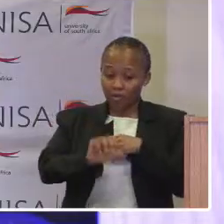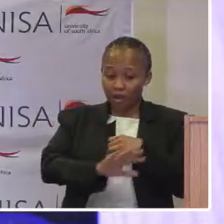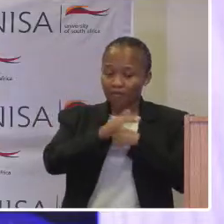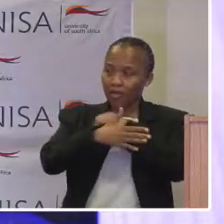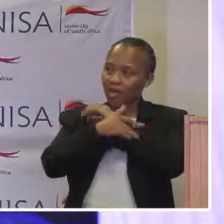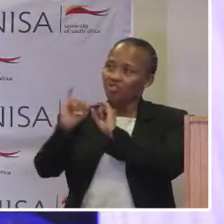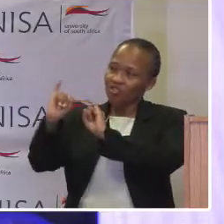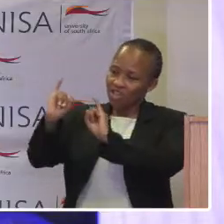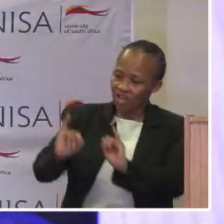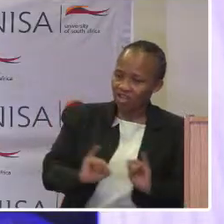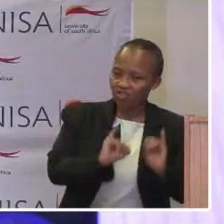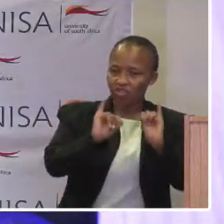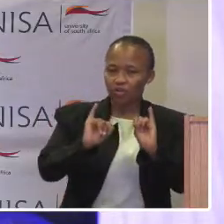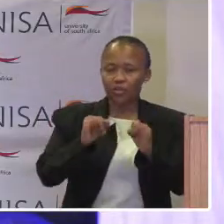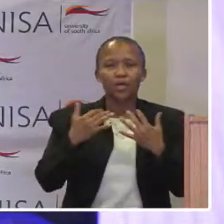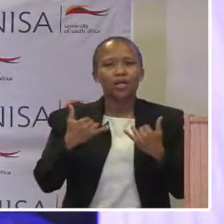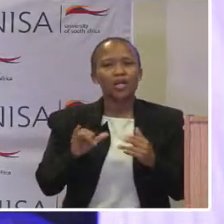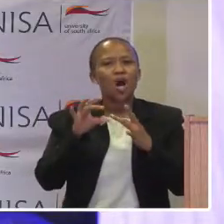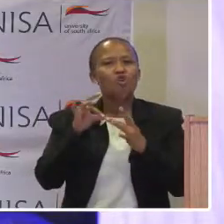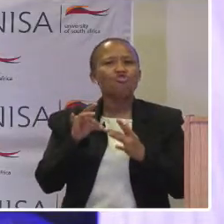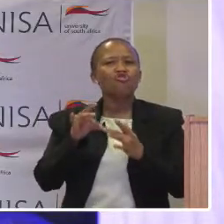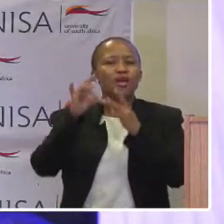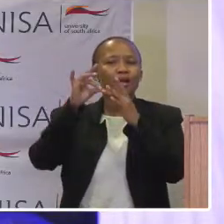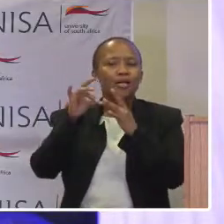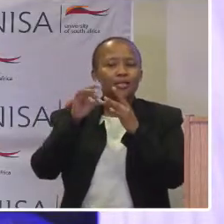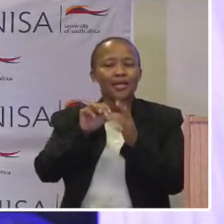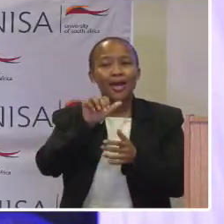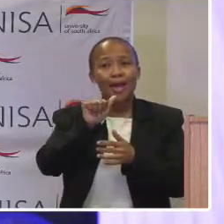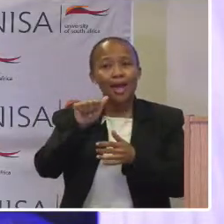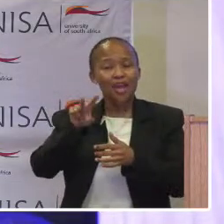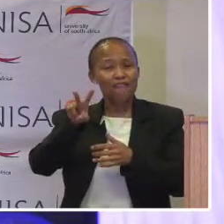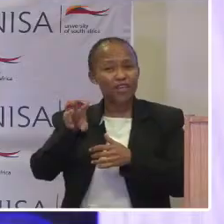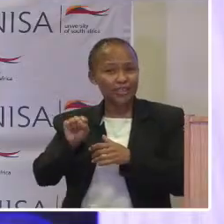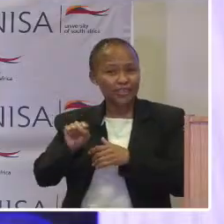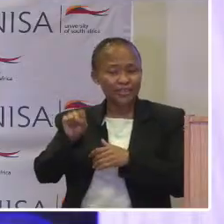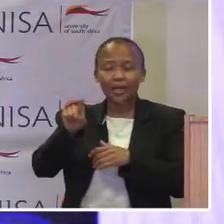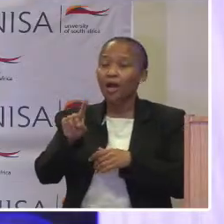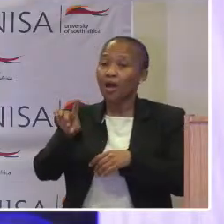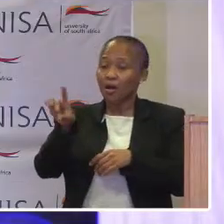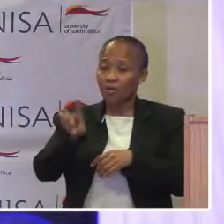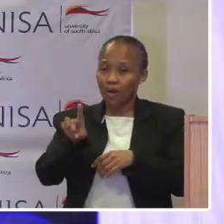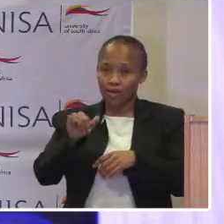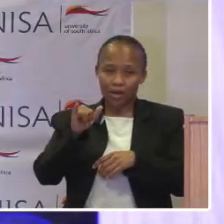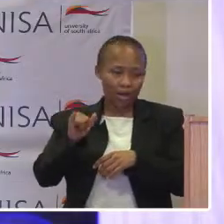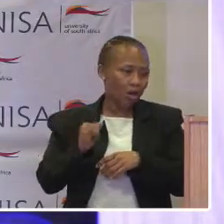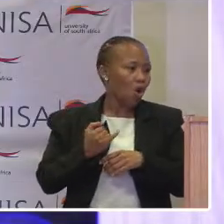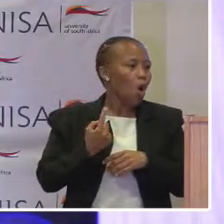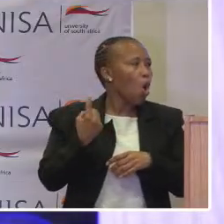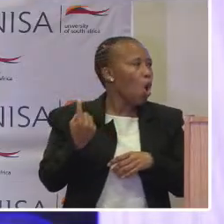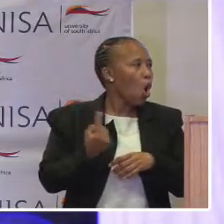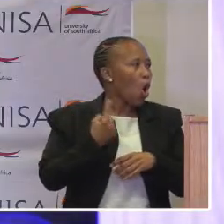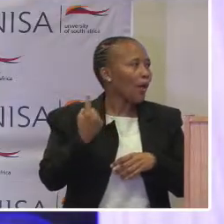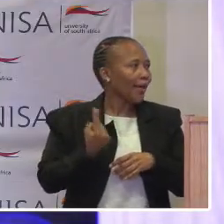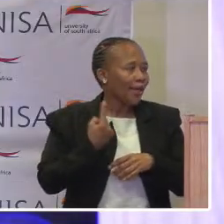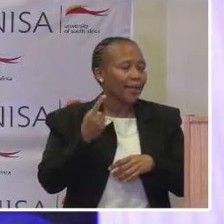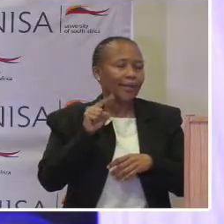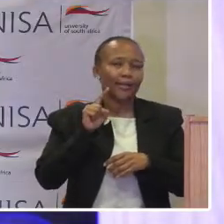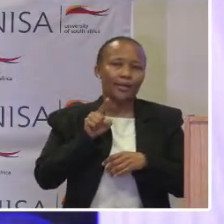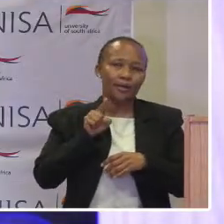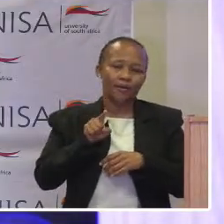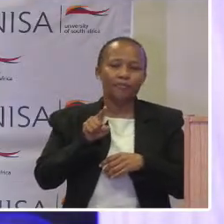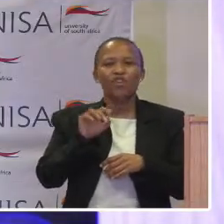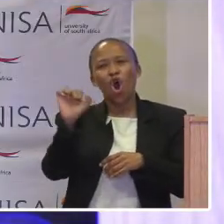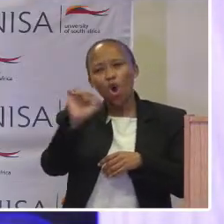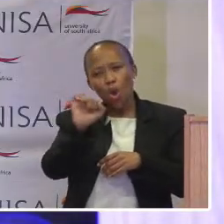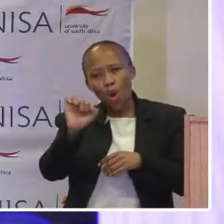the uniqueness of these AAVs, it's simply because these are called the passenger carrying